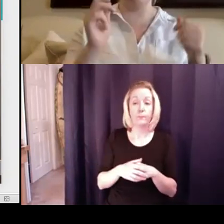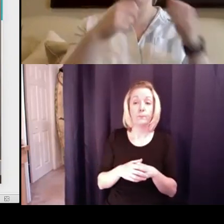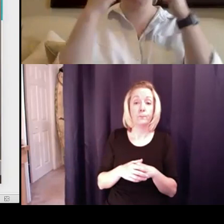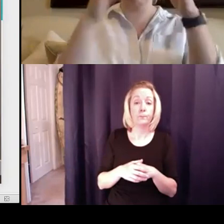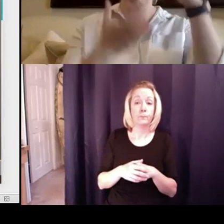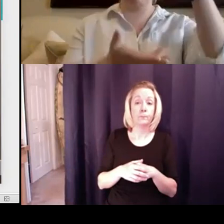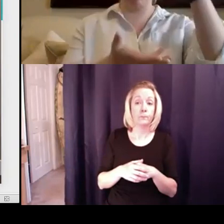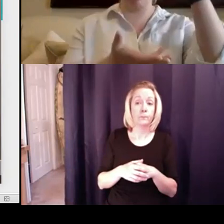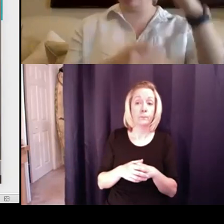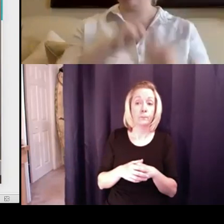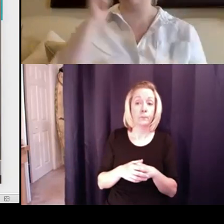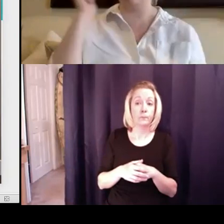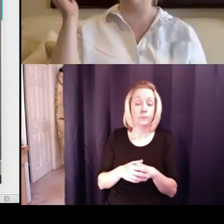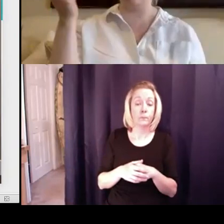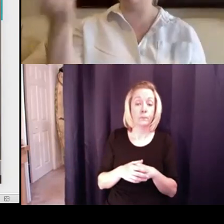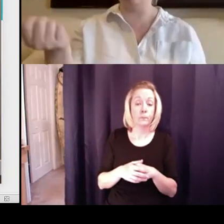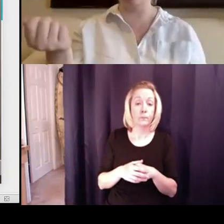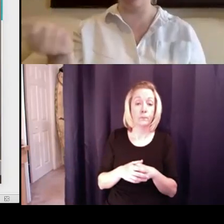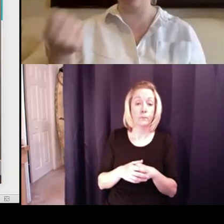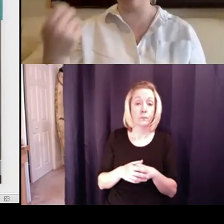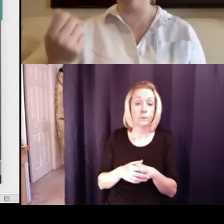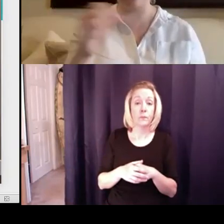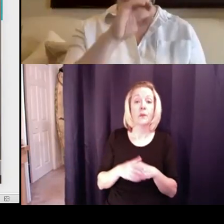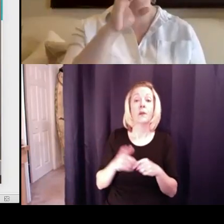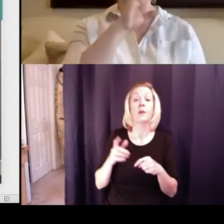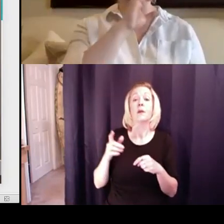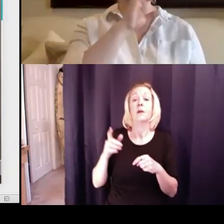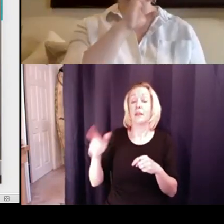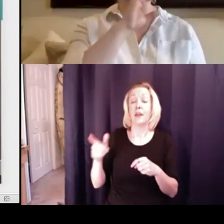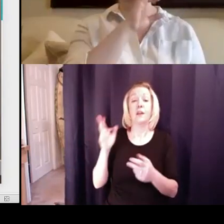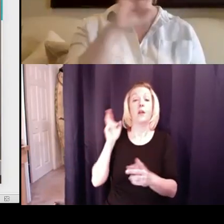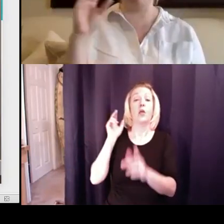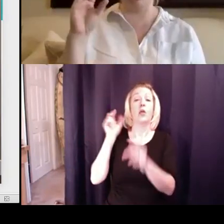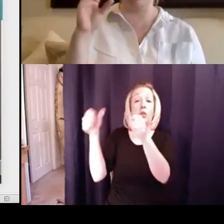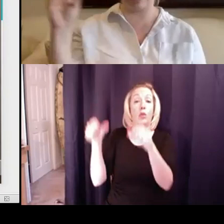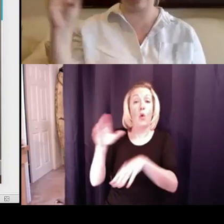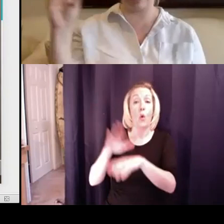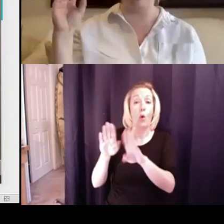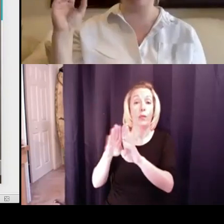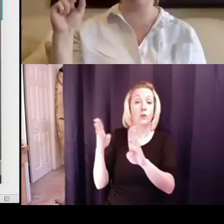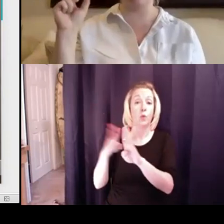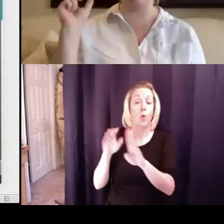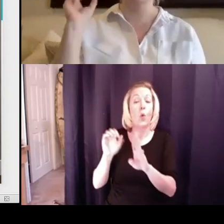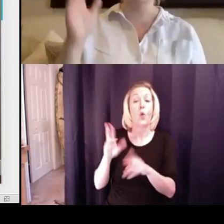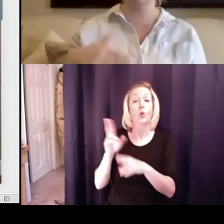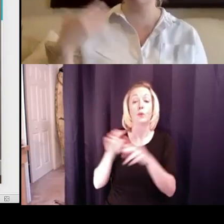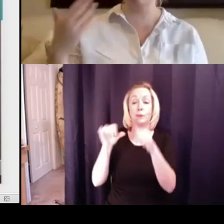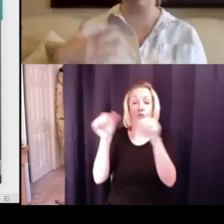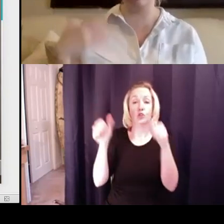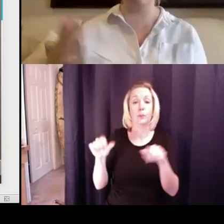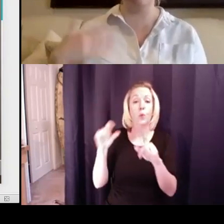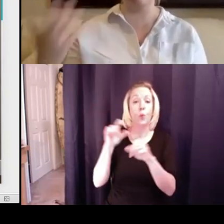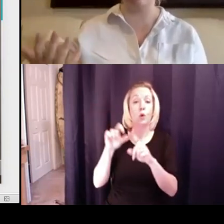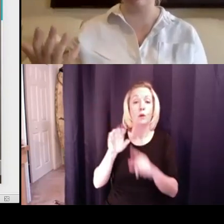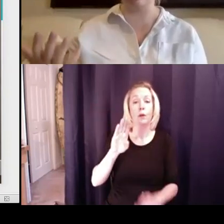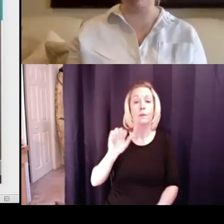same board on the door of the bathroom, or having the bubble word bathroom on the door. So just providing her